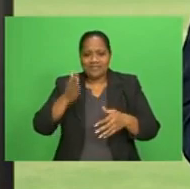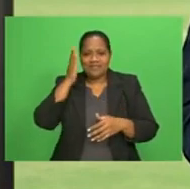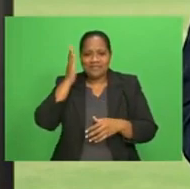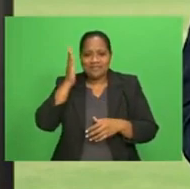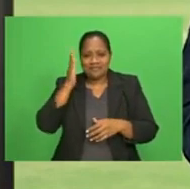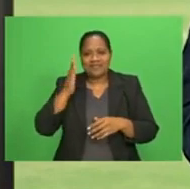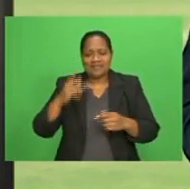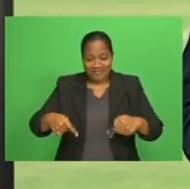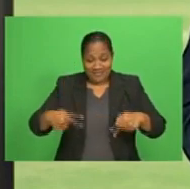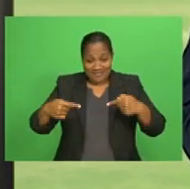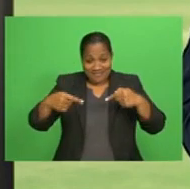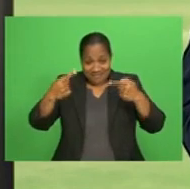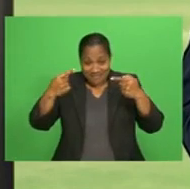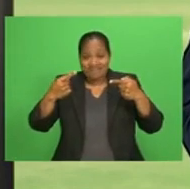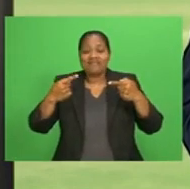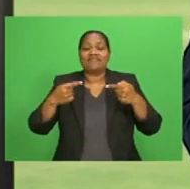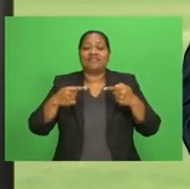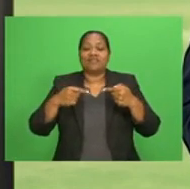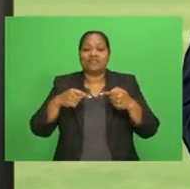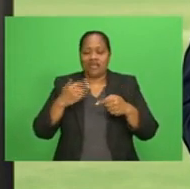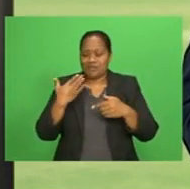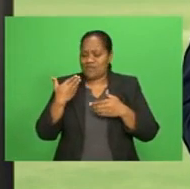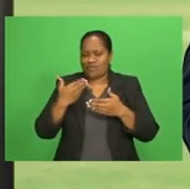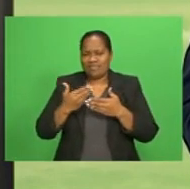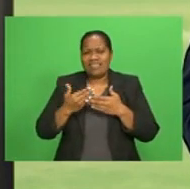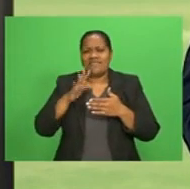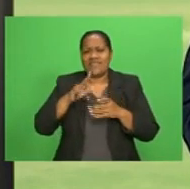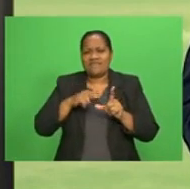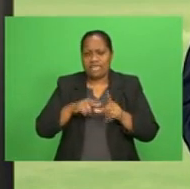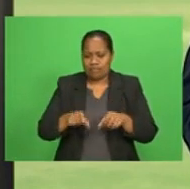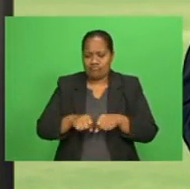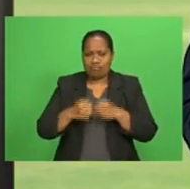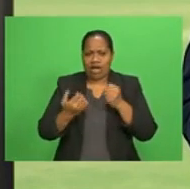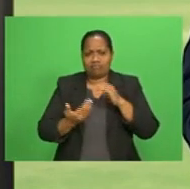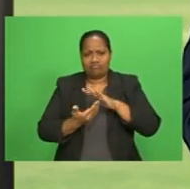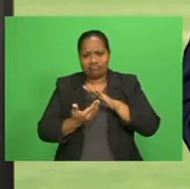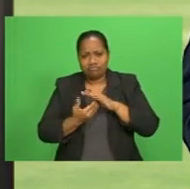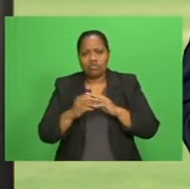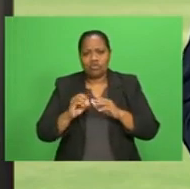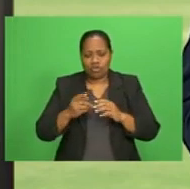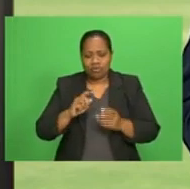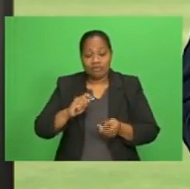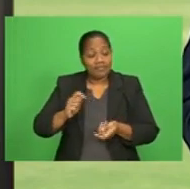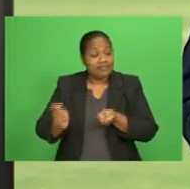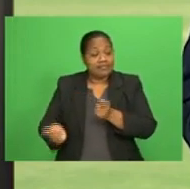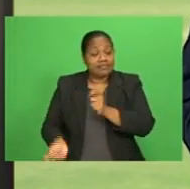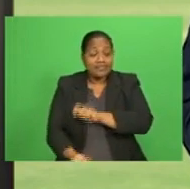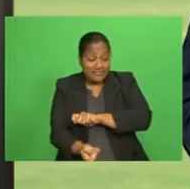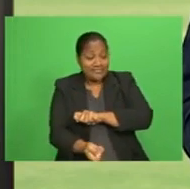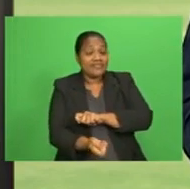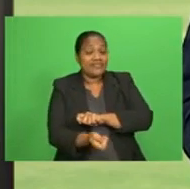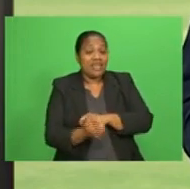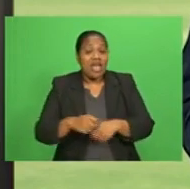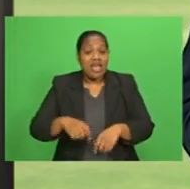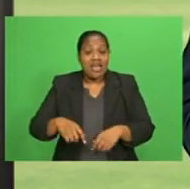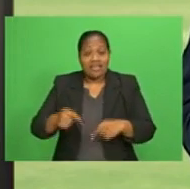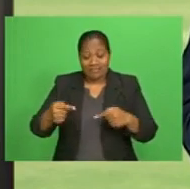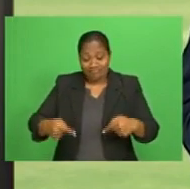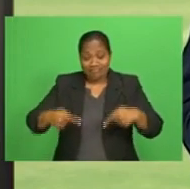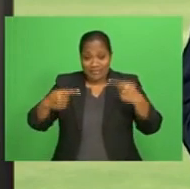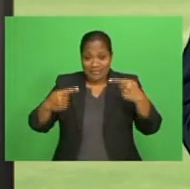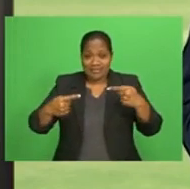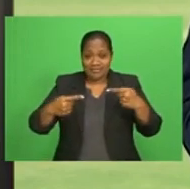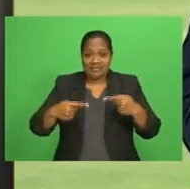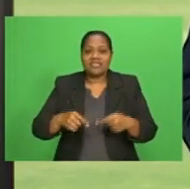its revival following a 5-year break, the secondary schools cricket competition came to an abrupt stop. But Cricket Fiji is